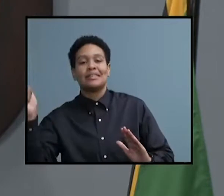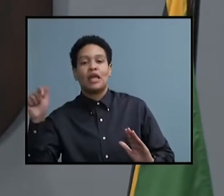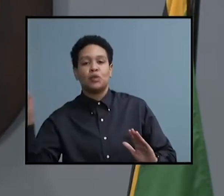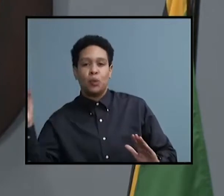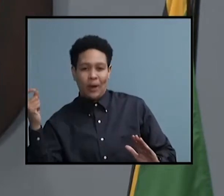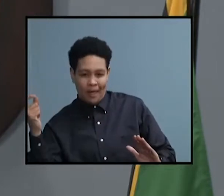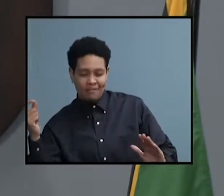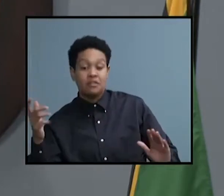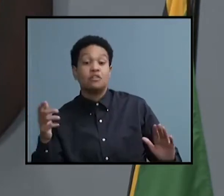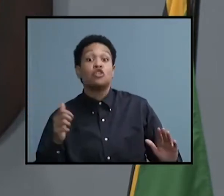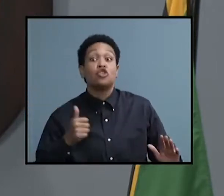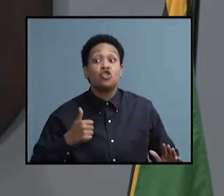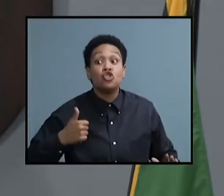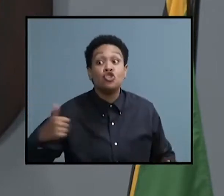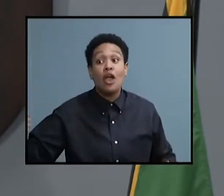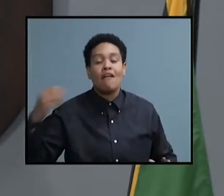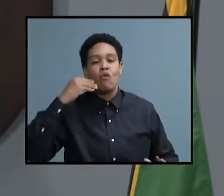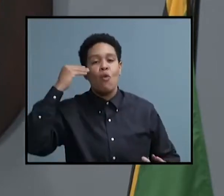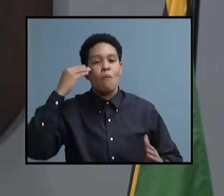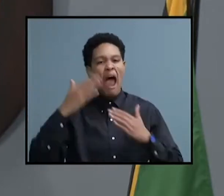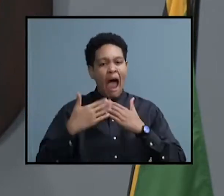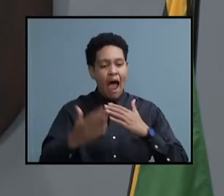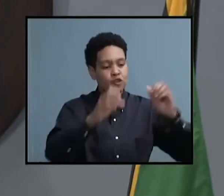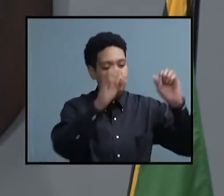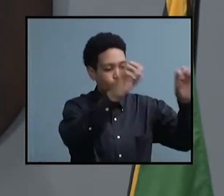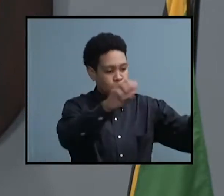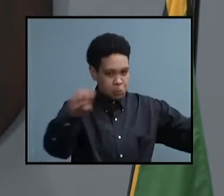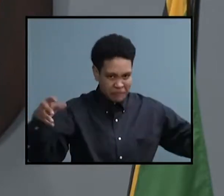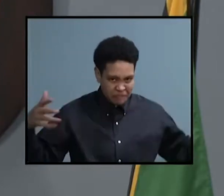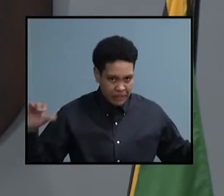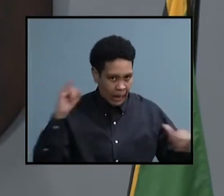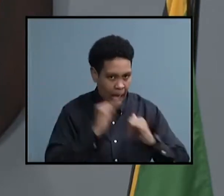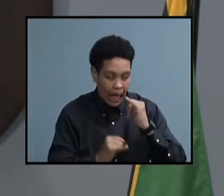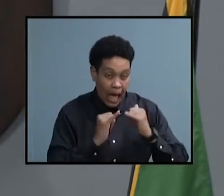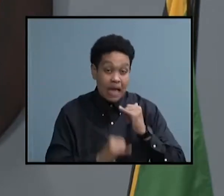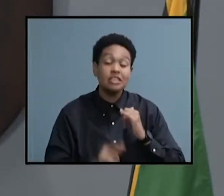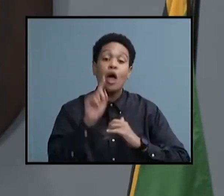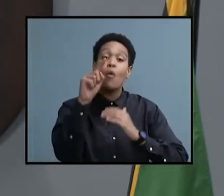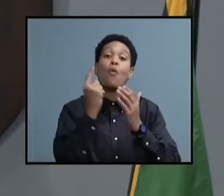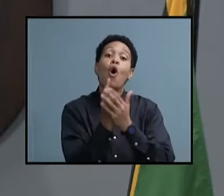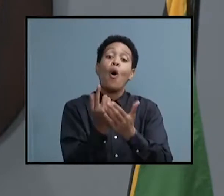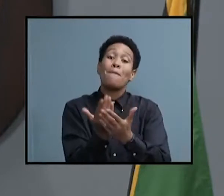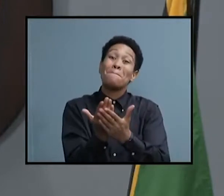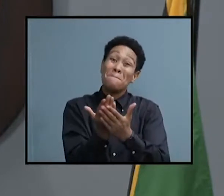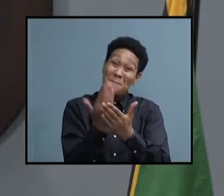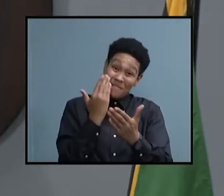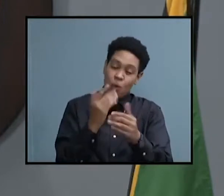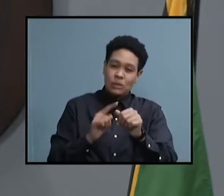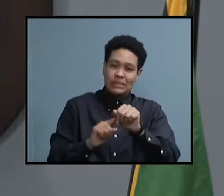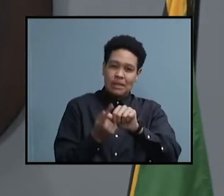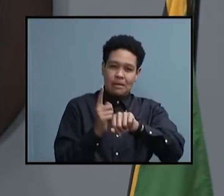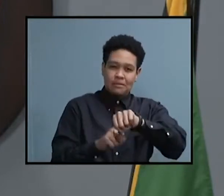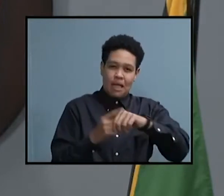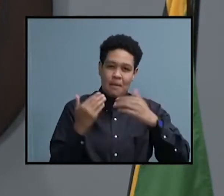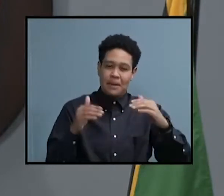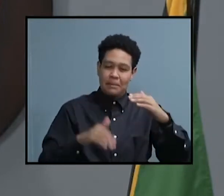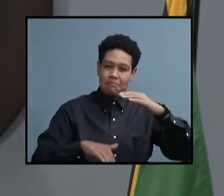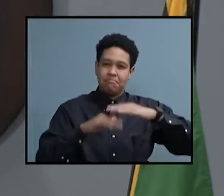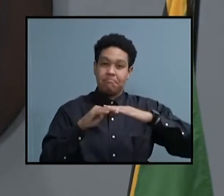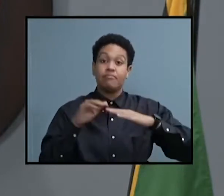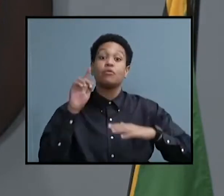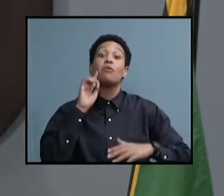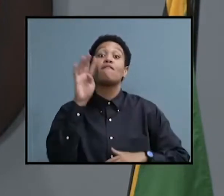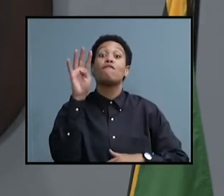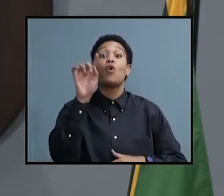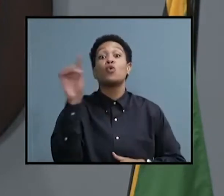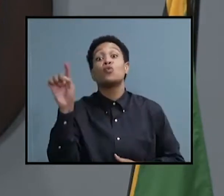drop-off, and 1 hour before the beginning of the curfew, that would be between 4 a.m. and 5 a.m. until June 30,